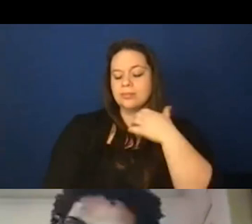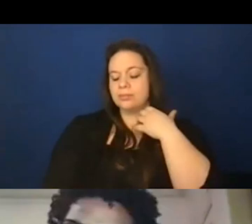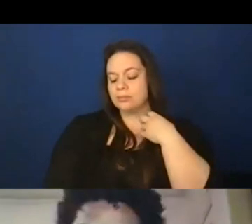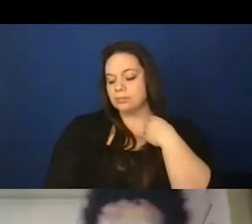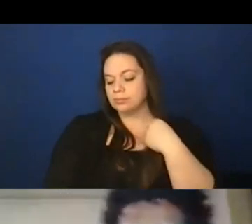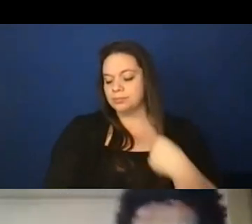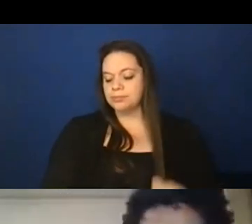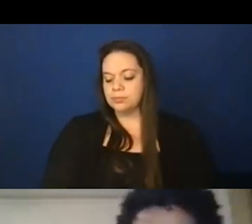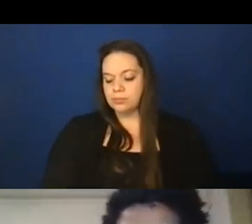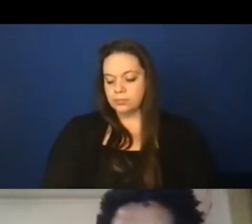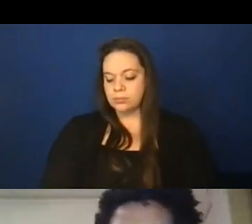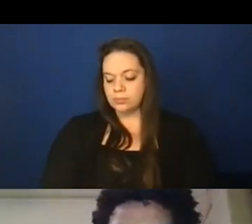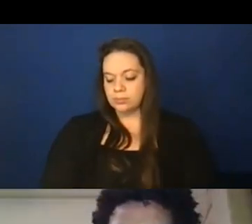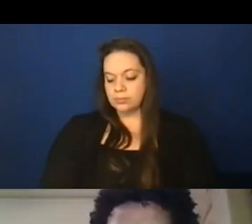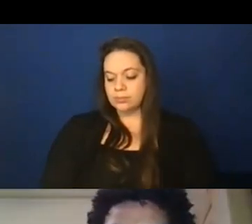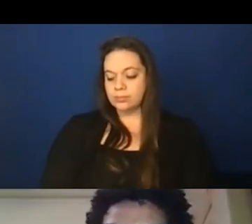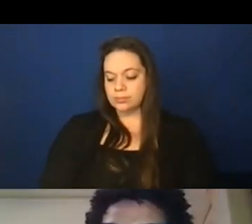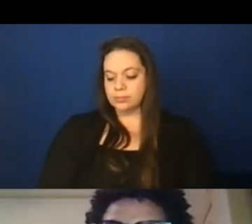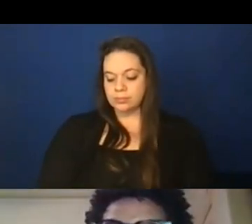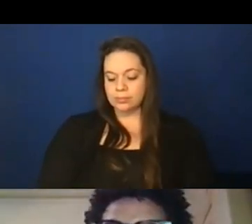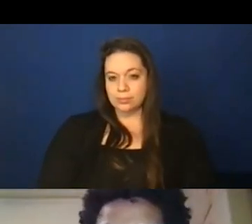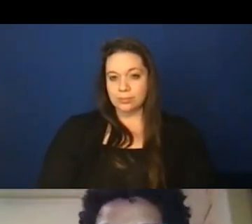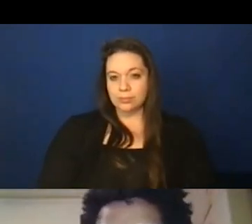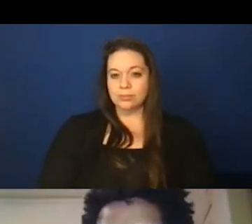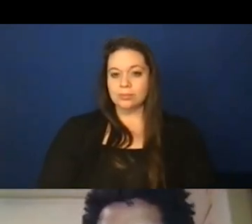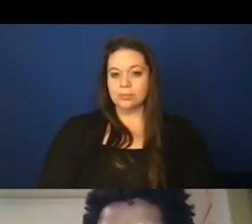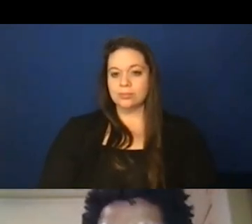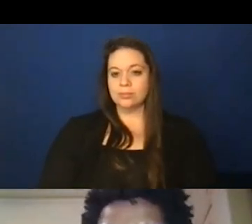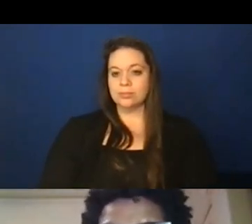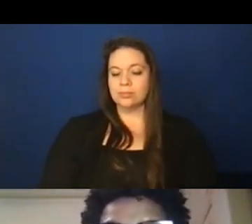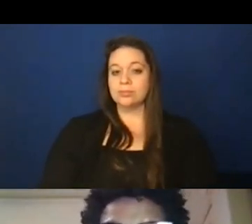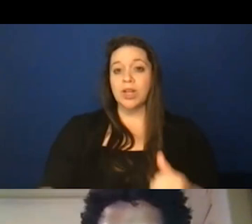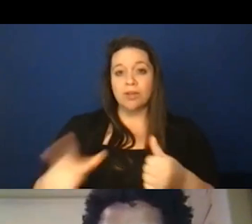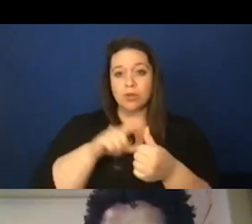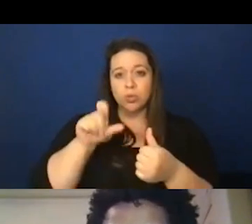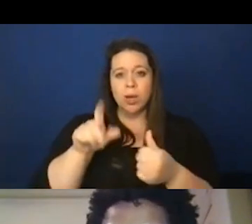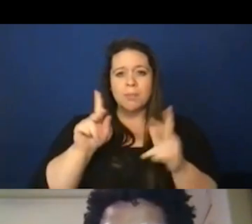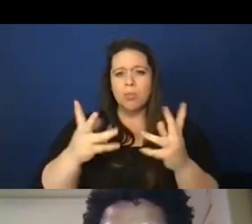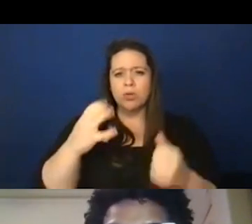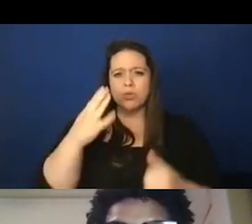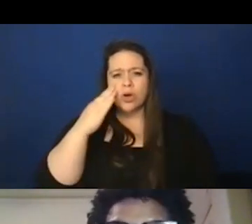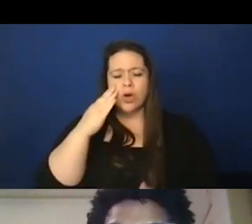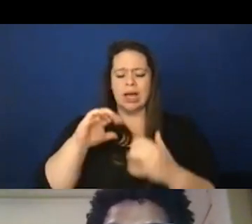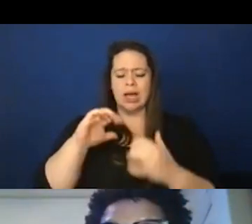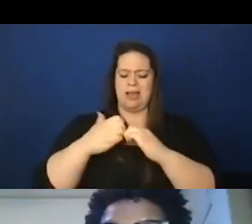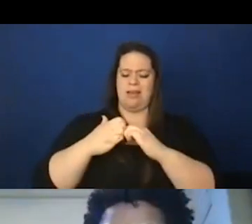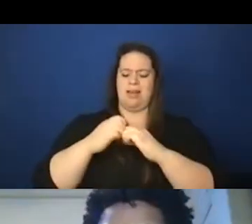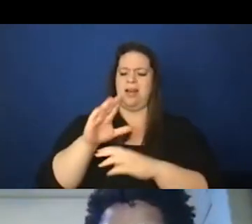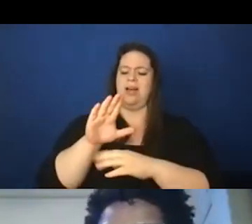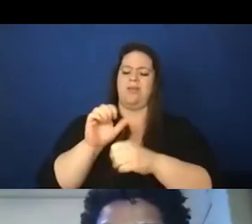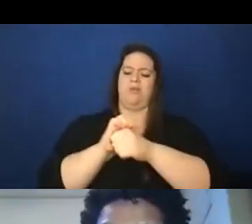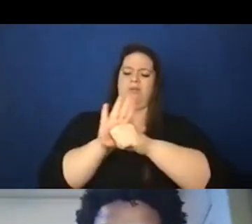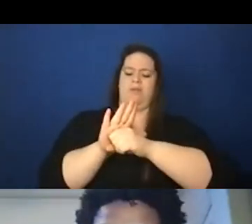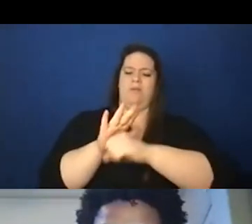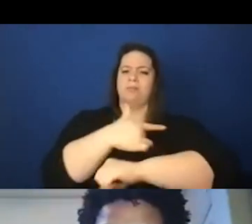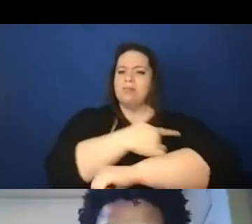So my first question is, people want to know how the COVID-19 vaccines prevent someone